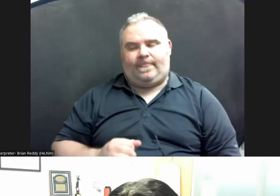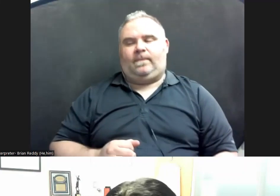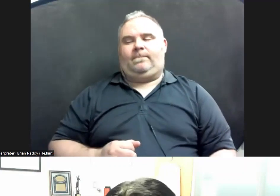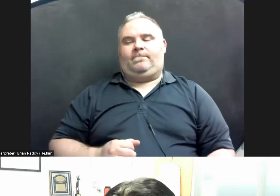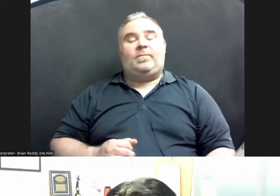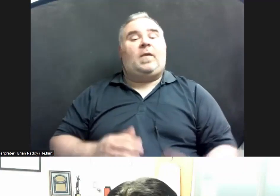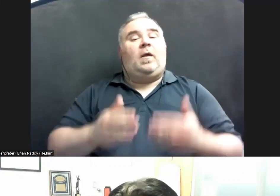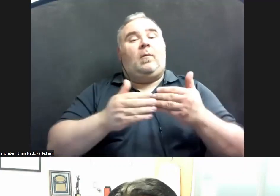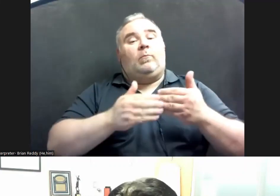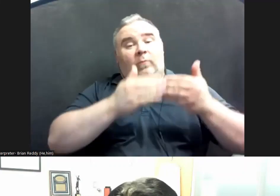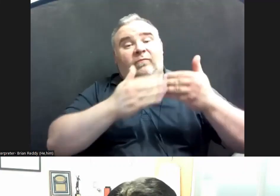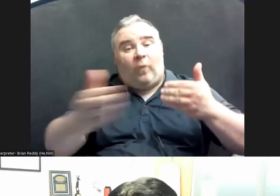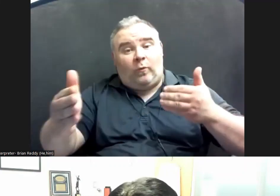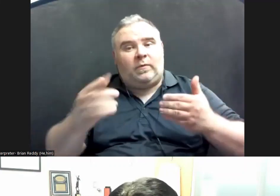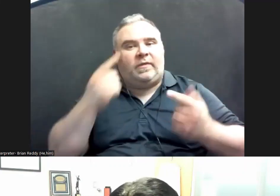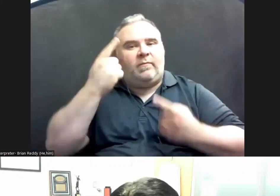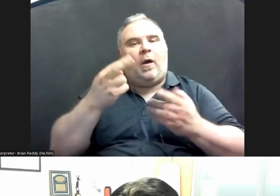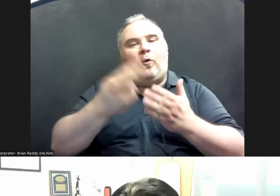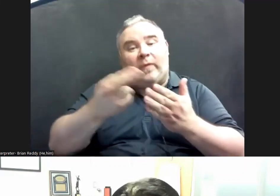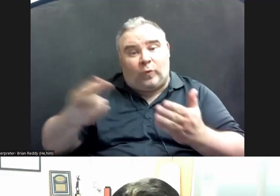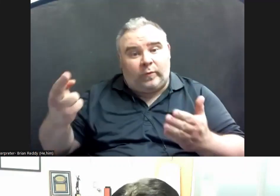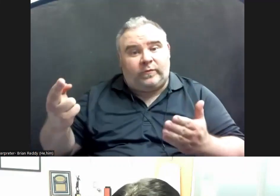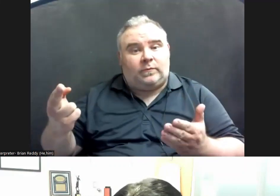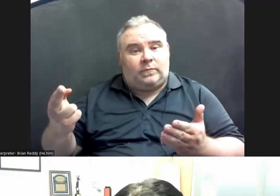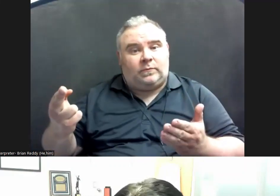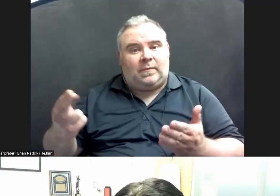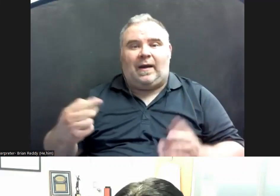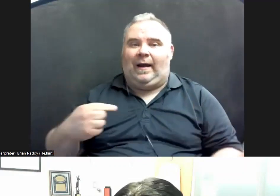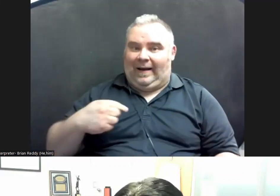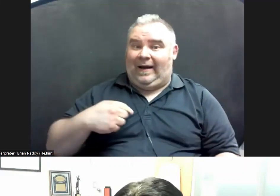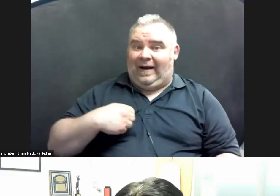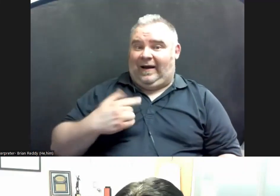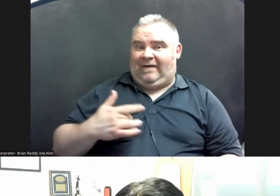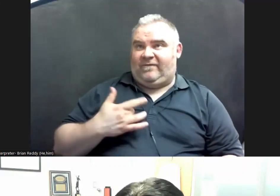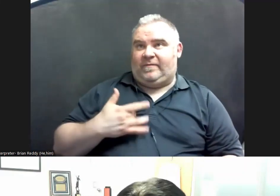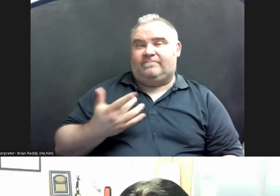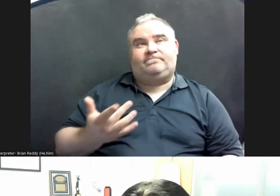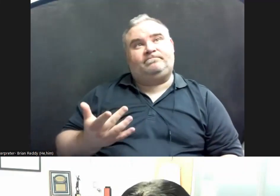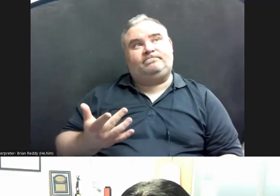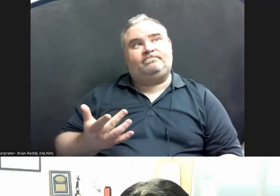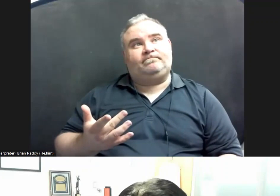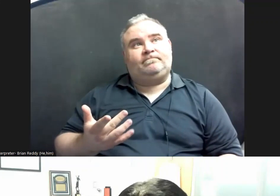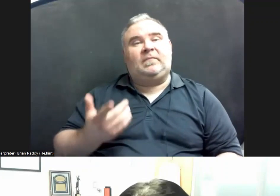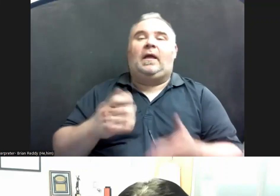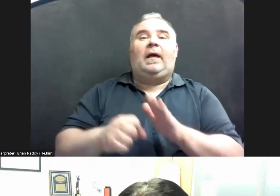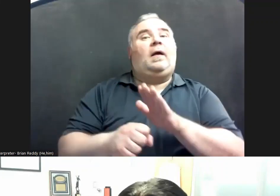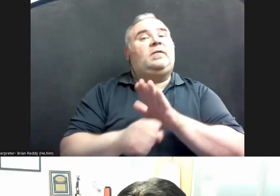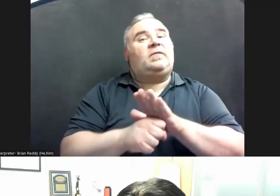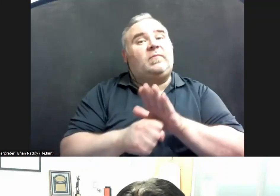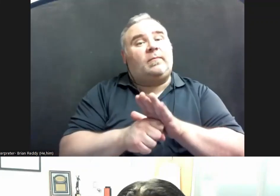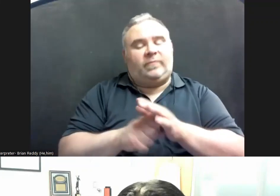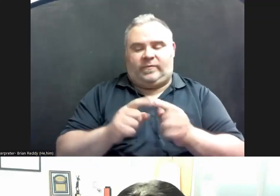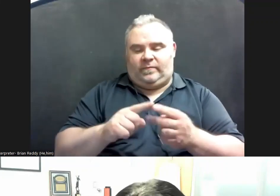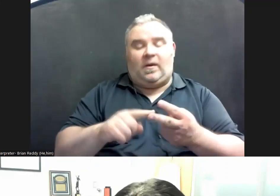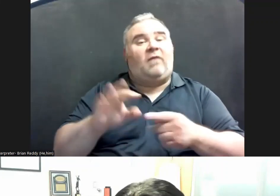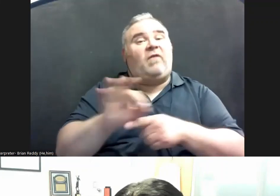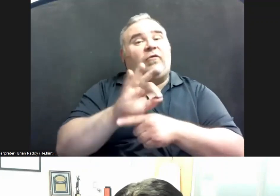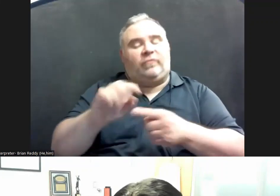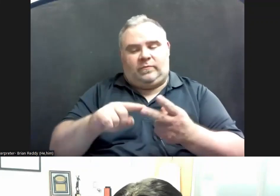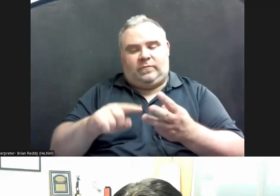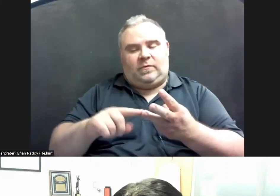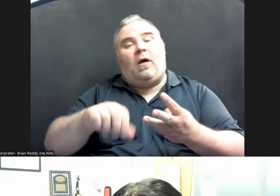go forward, thinking about resources, I like to think about it in terms of symptoms, function, other